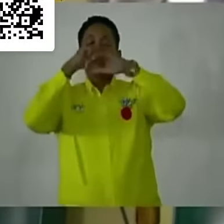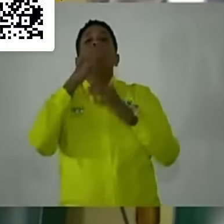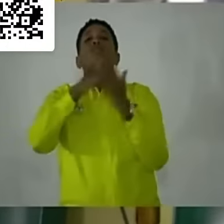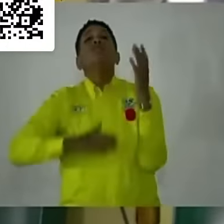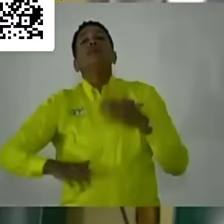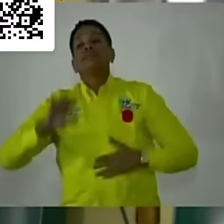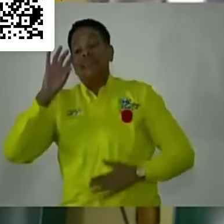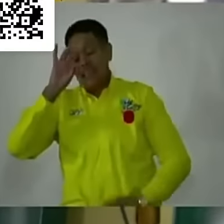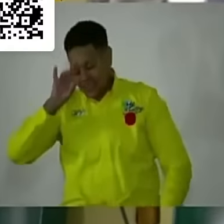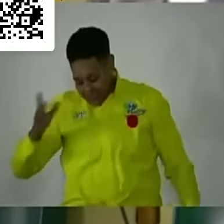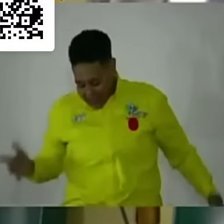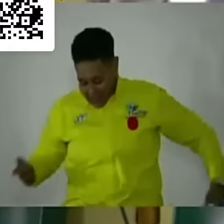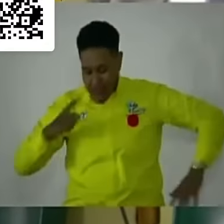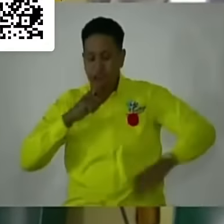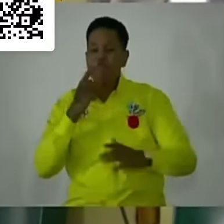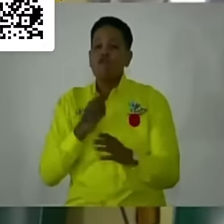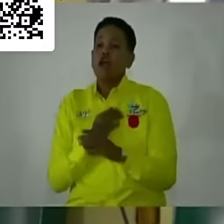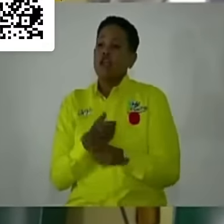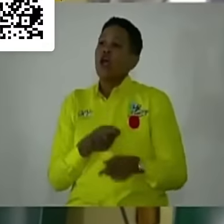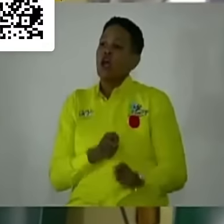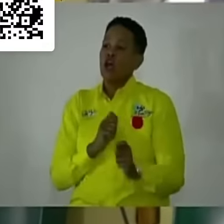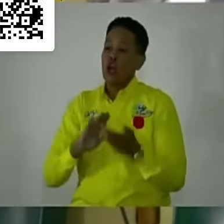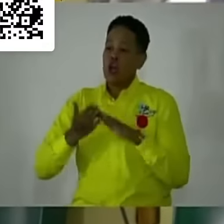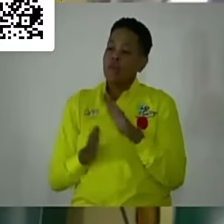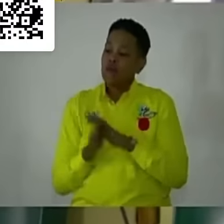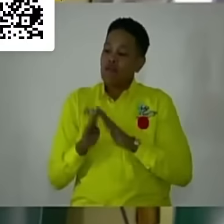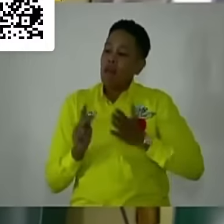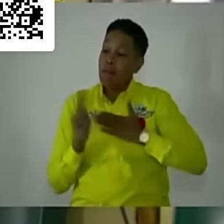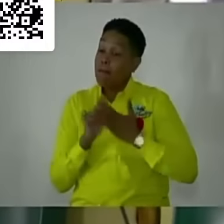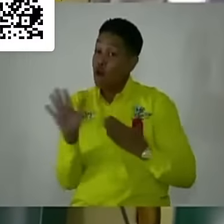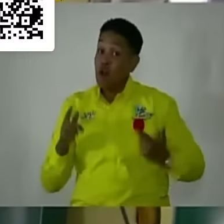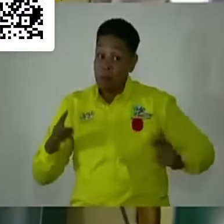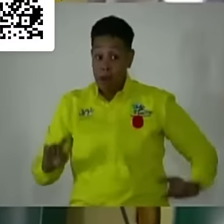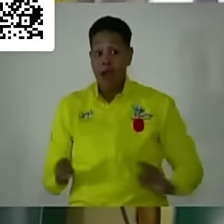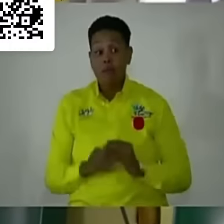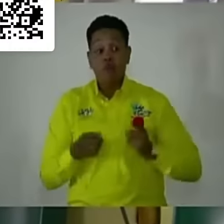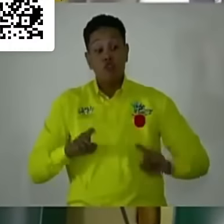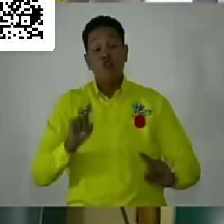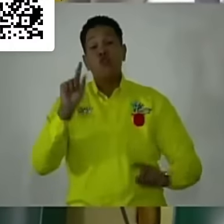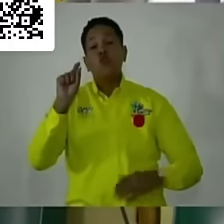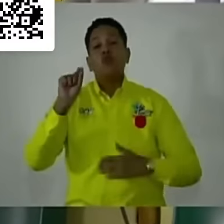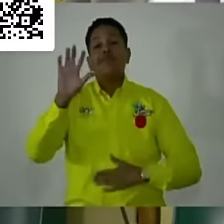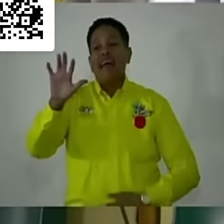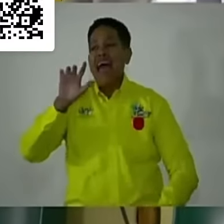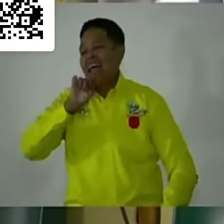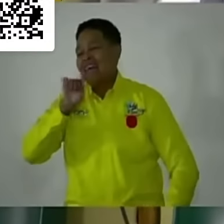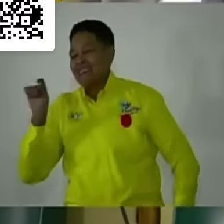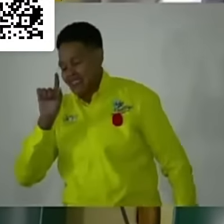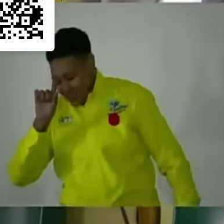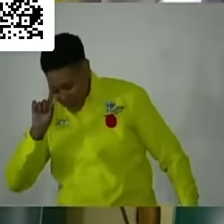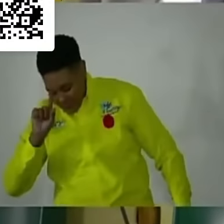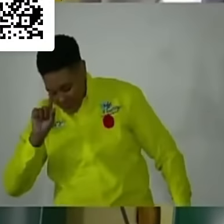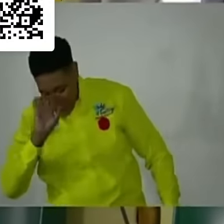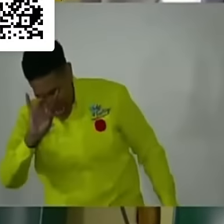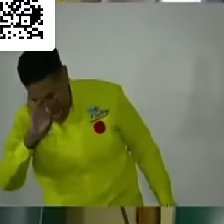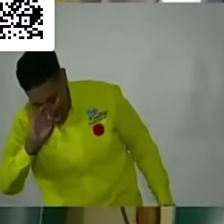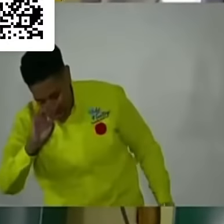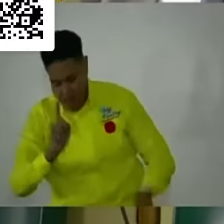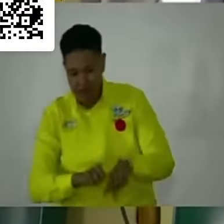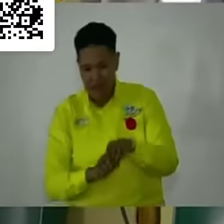8 of the Bauxite Community Development Program during the 2025 to 2028